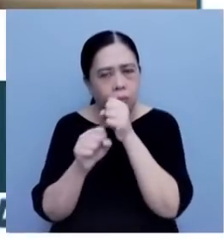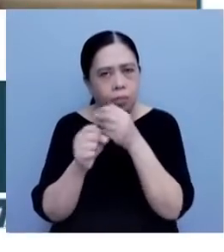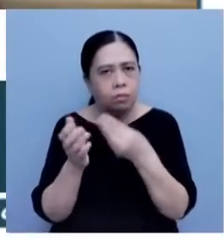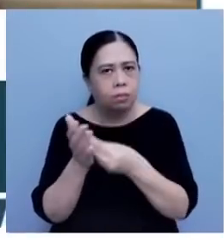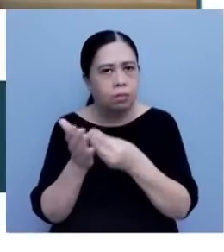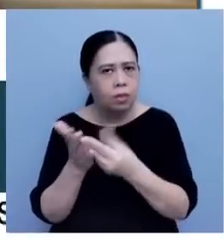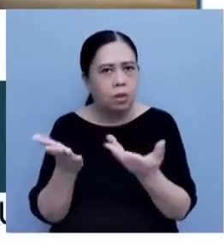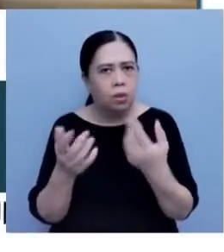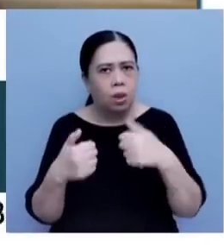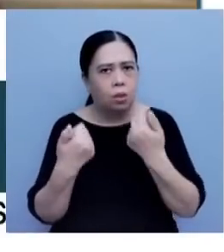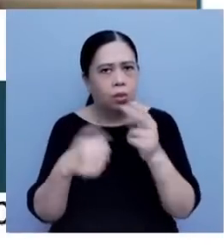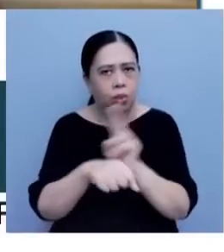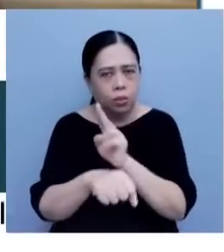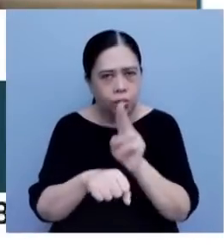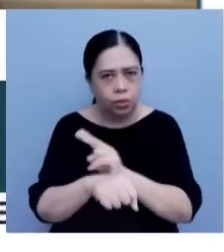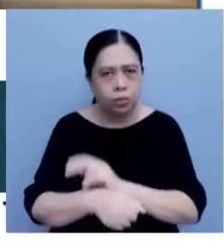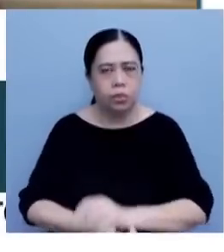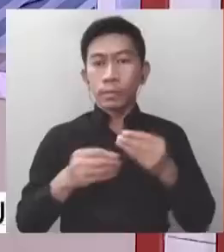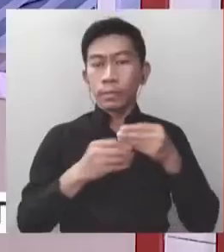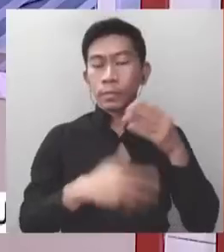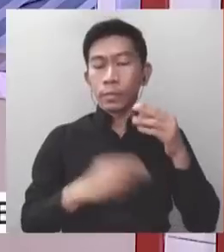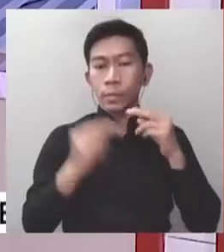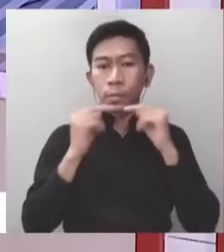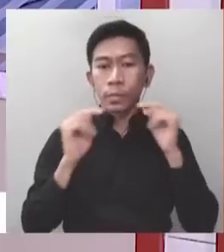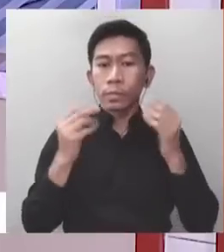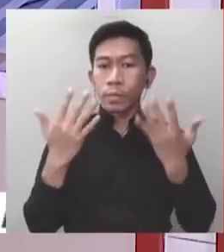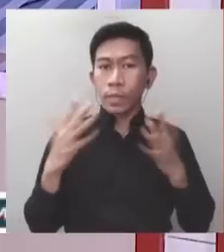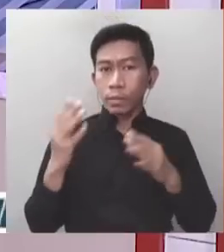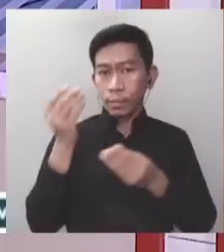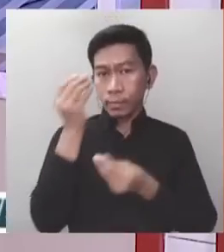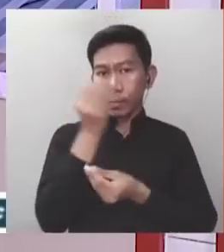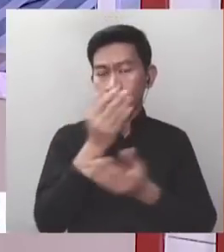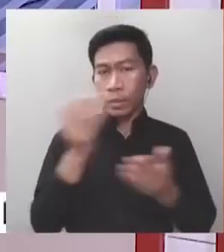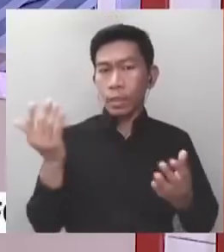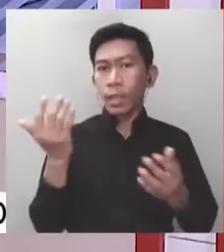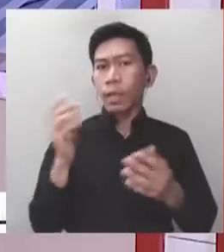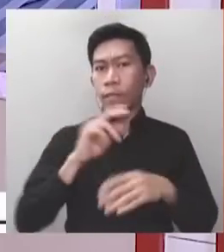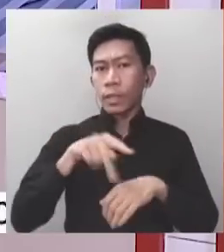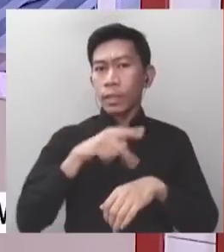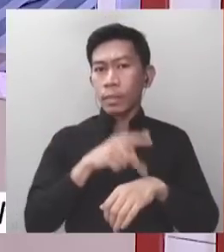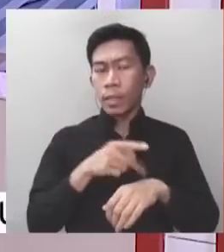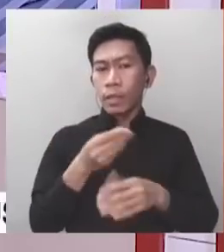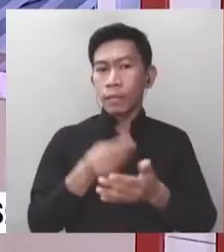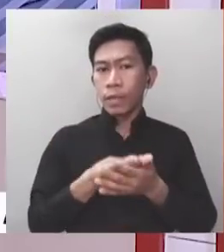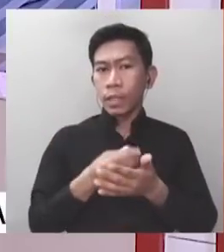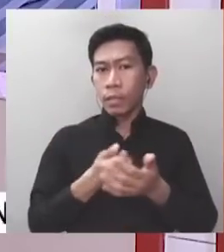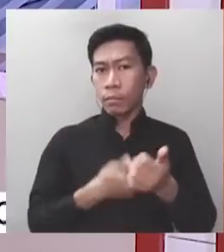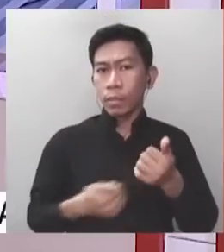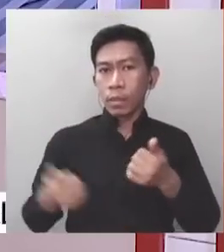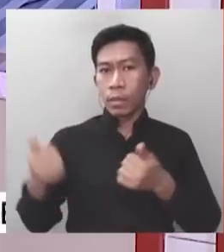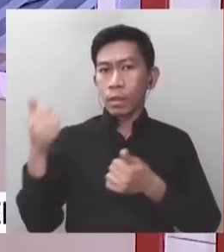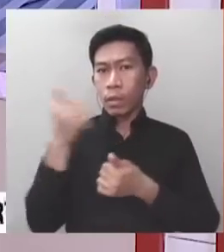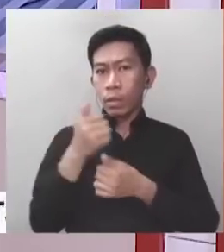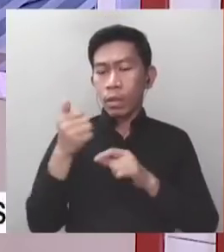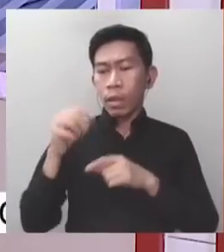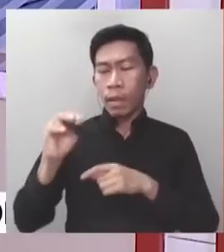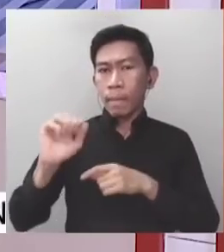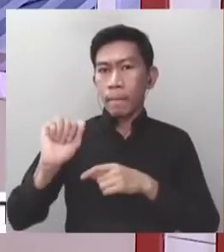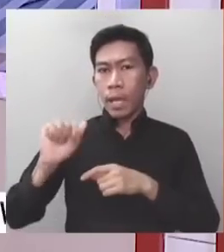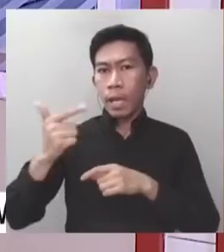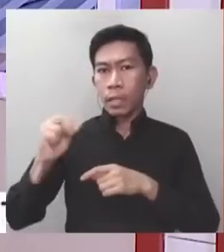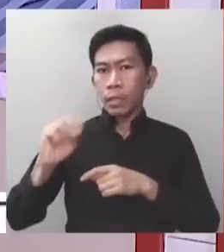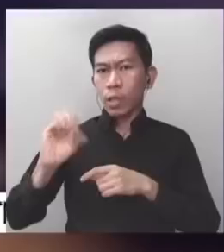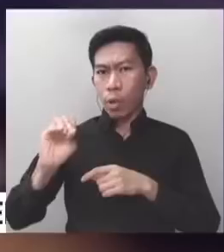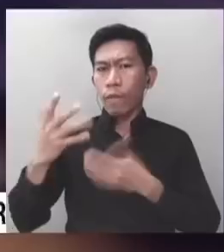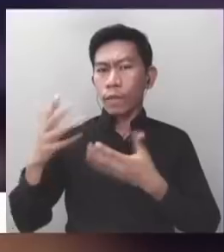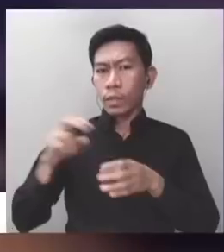it is possible to correct this. Philippine Finance Undersecretary Cielo Magno has quit her post. The Economist says she will